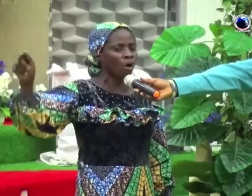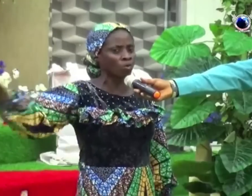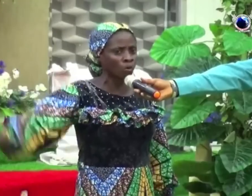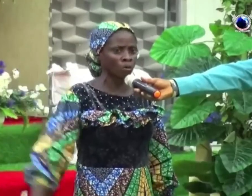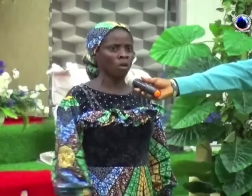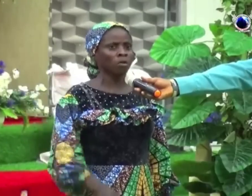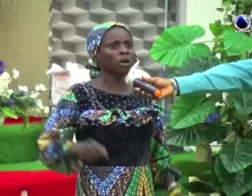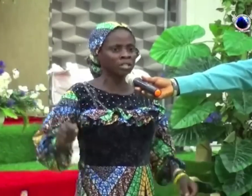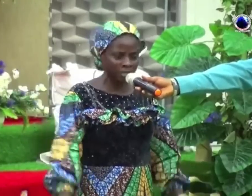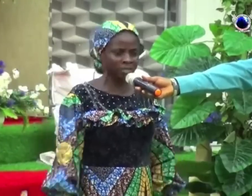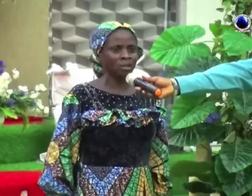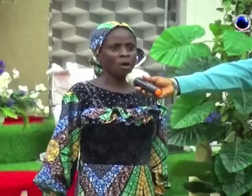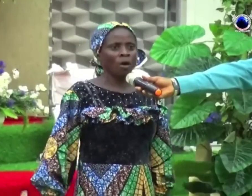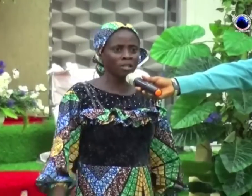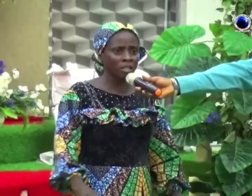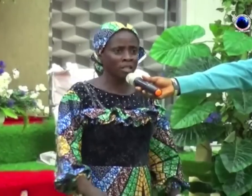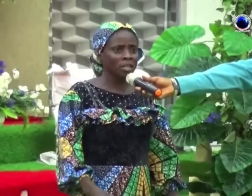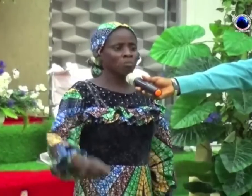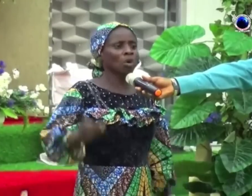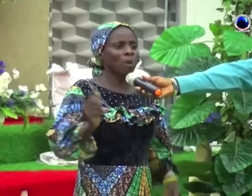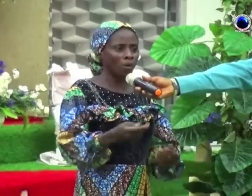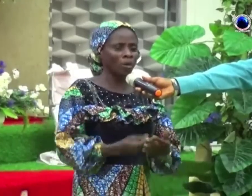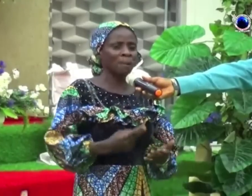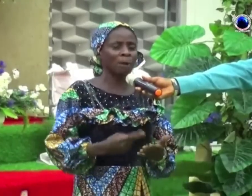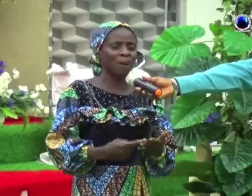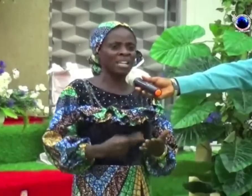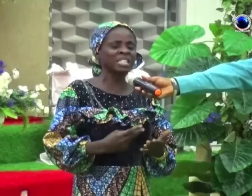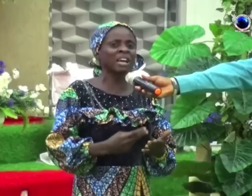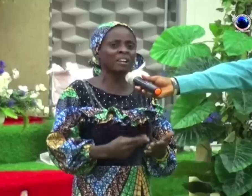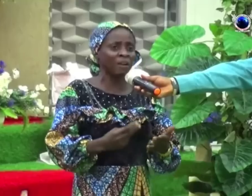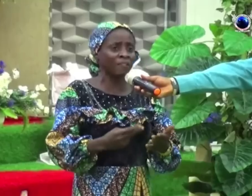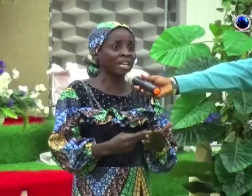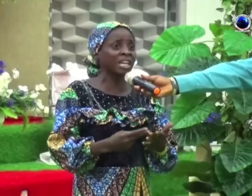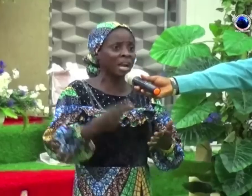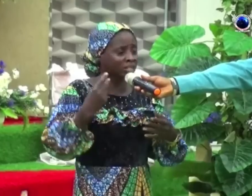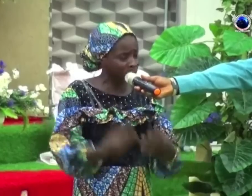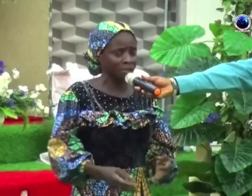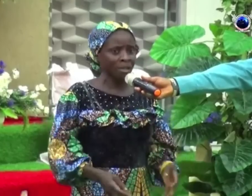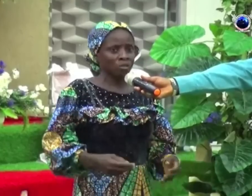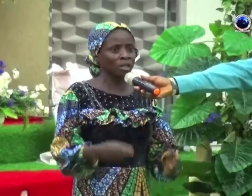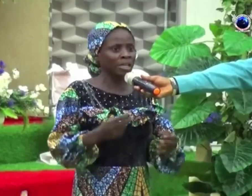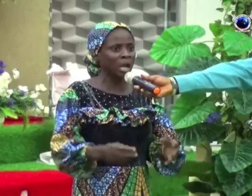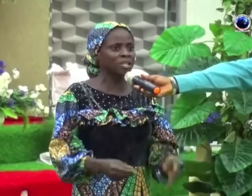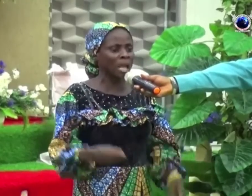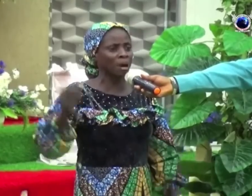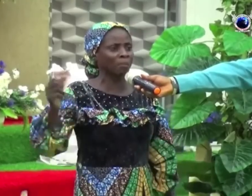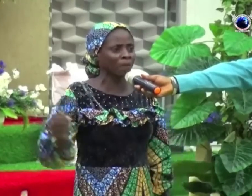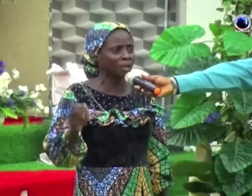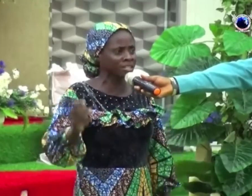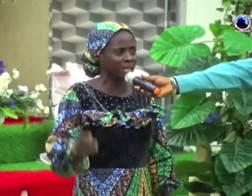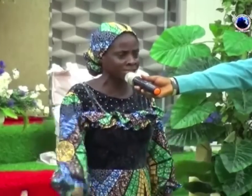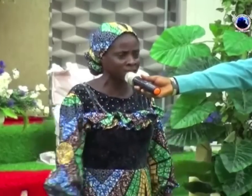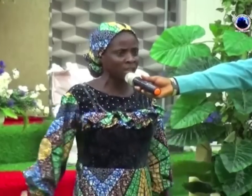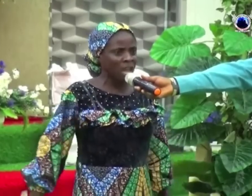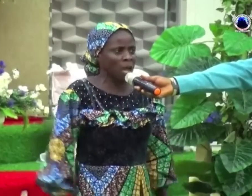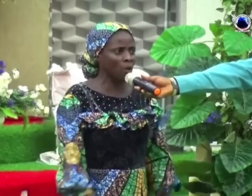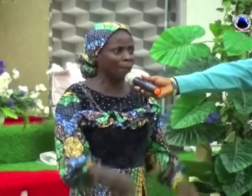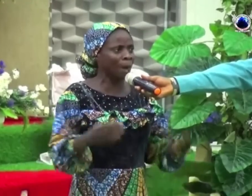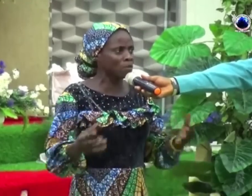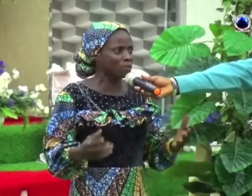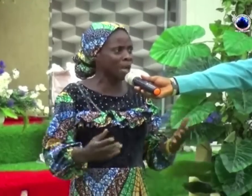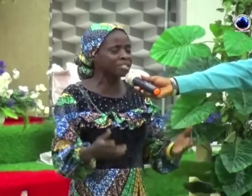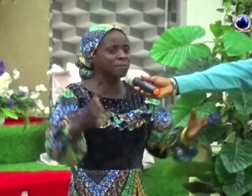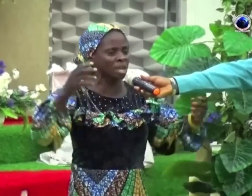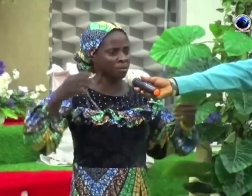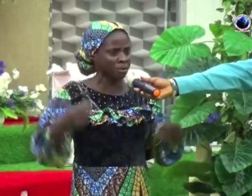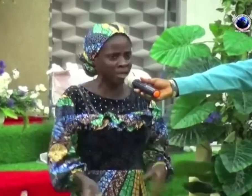nko ogun lo ses oni gbogbo awon ogun te mo pe elege e fi lege counting to le ya oni ke mo pe fun lori set e ru an ba